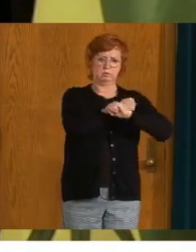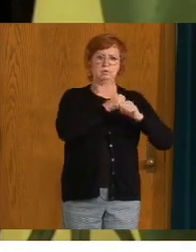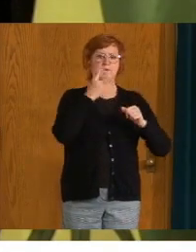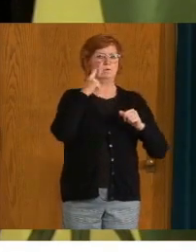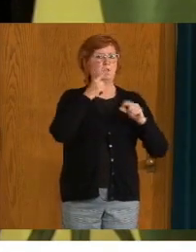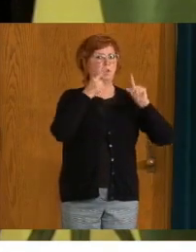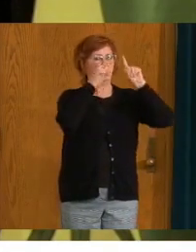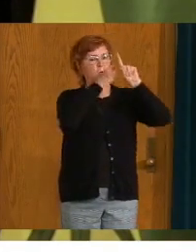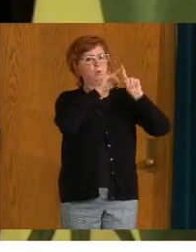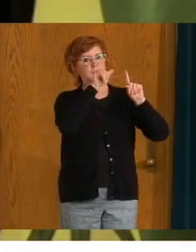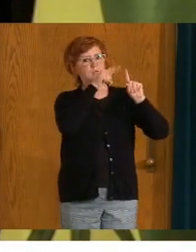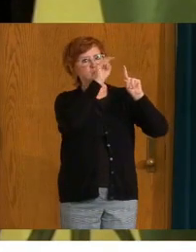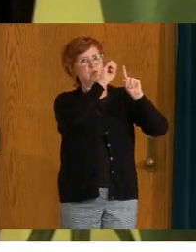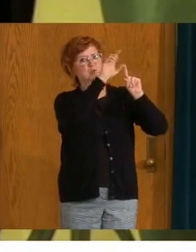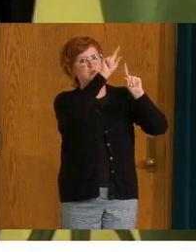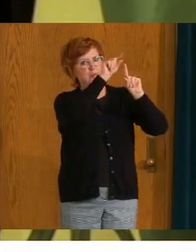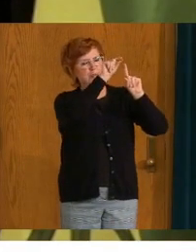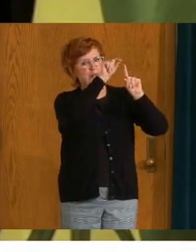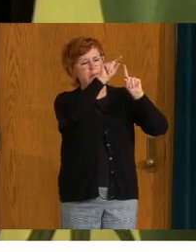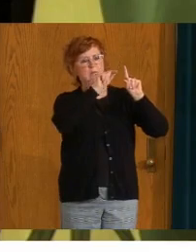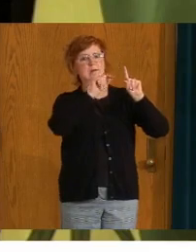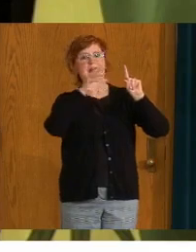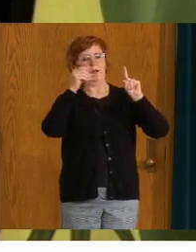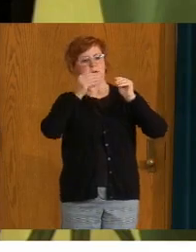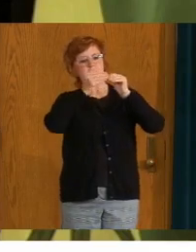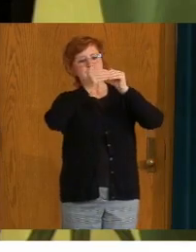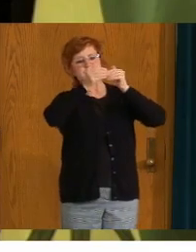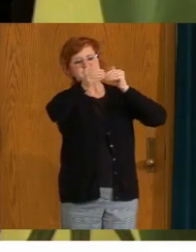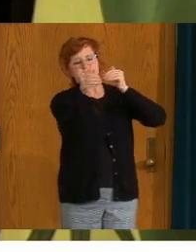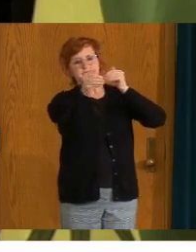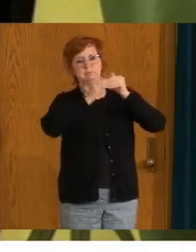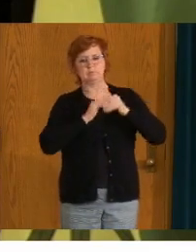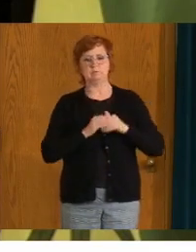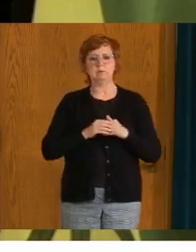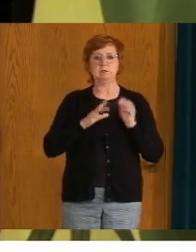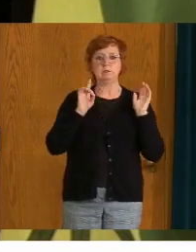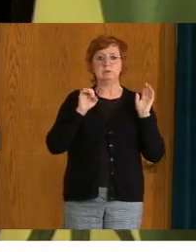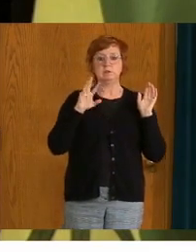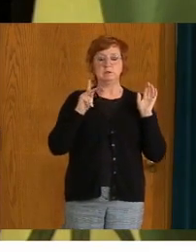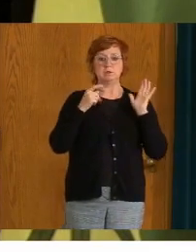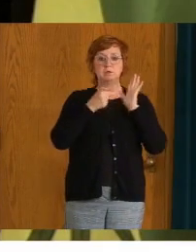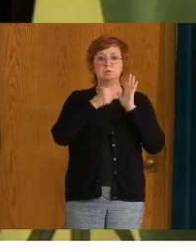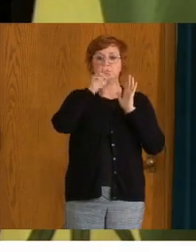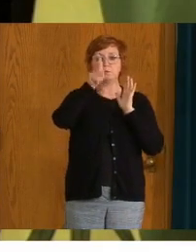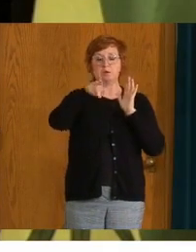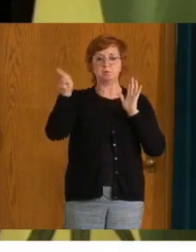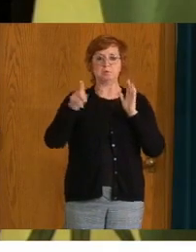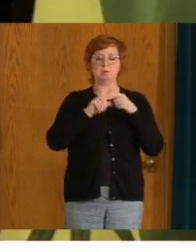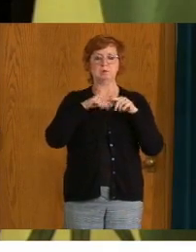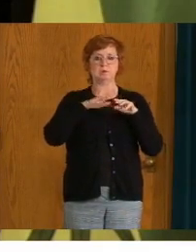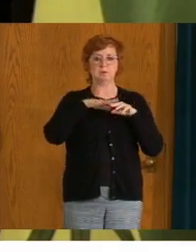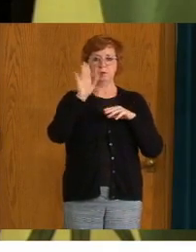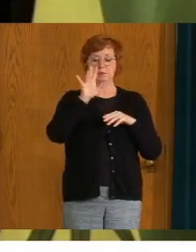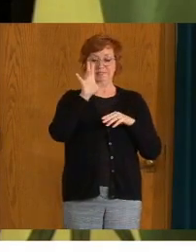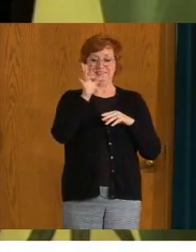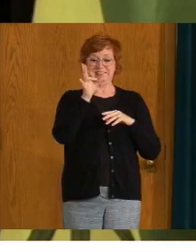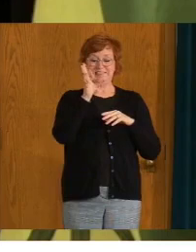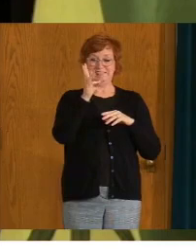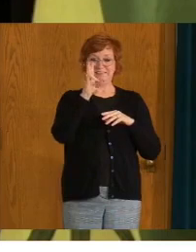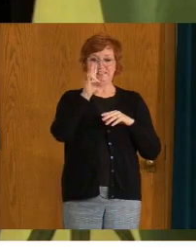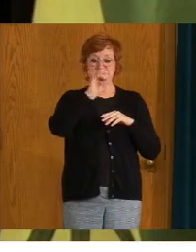the chart that Derek had put forward, where we are 67% now 12 and over, 70% is the target for June the